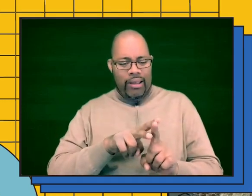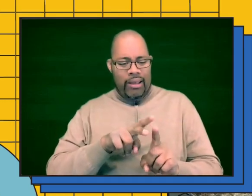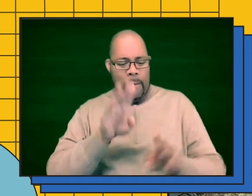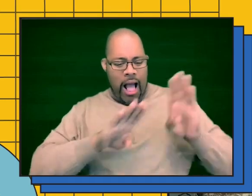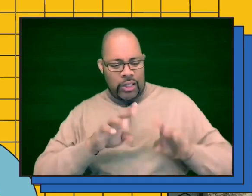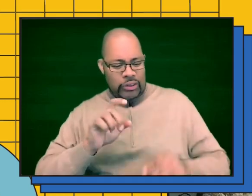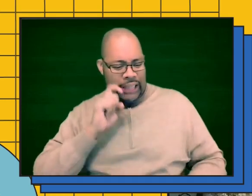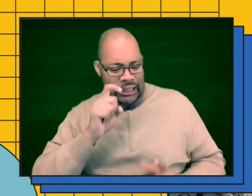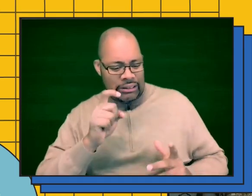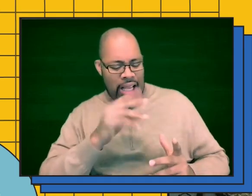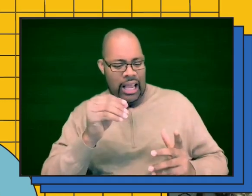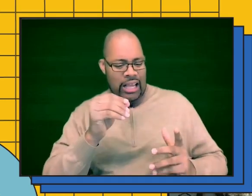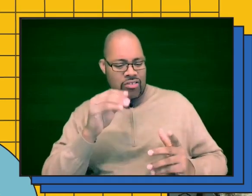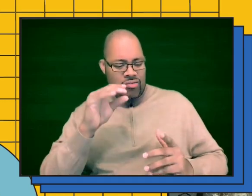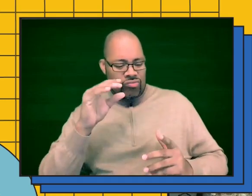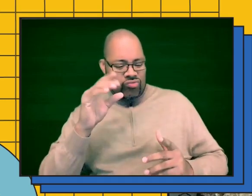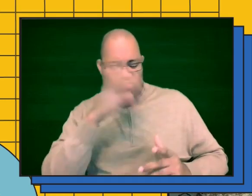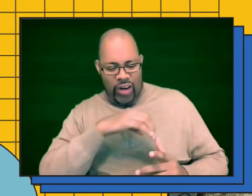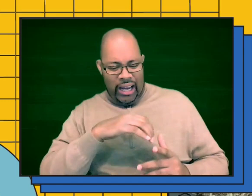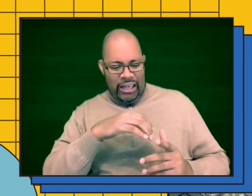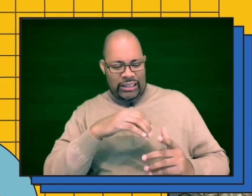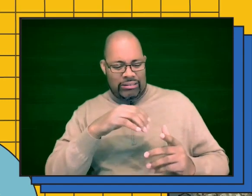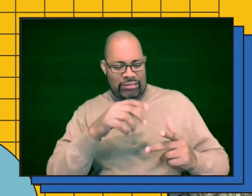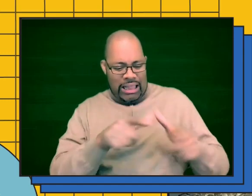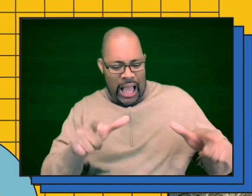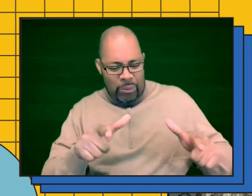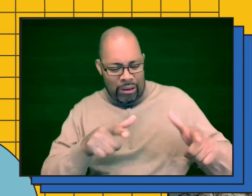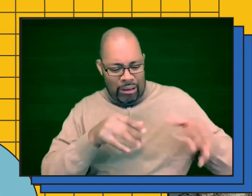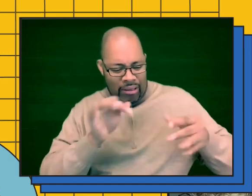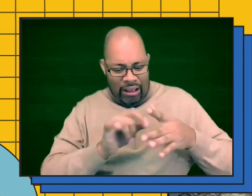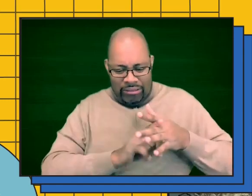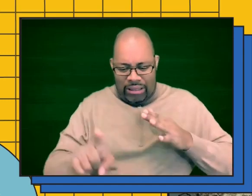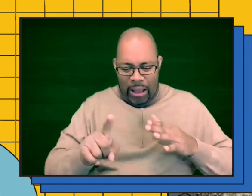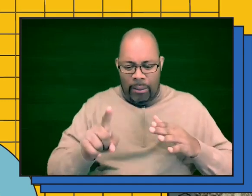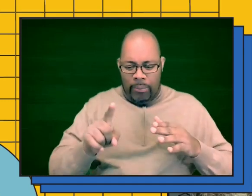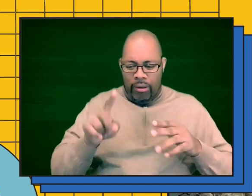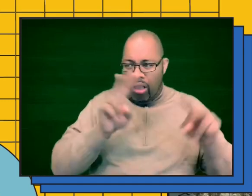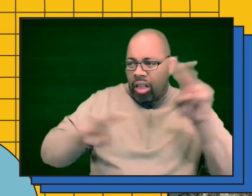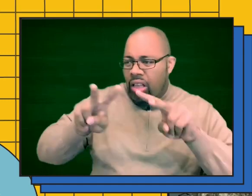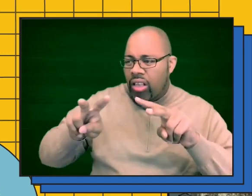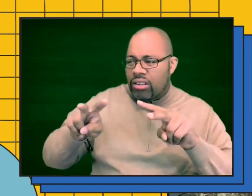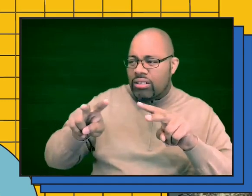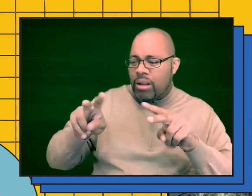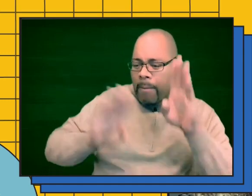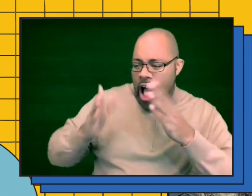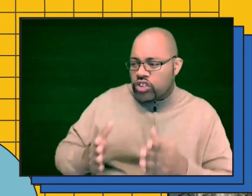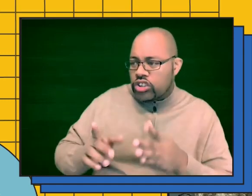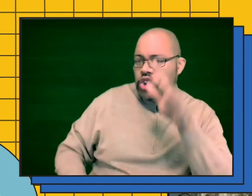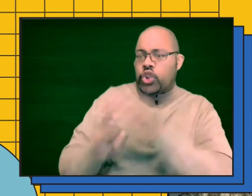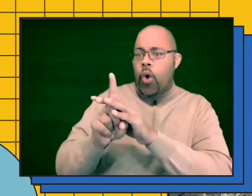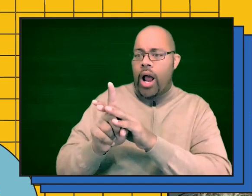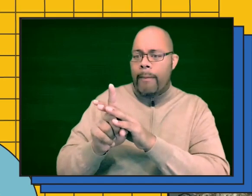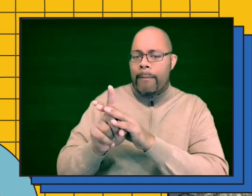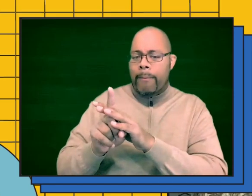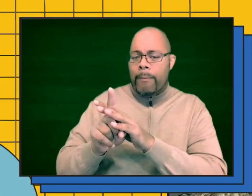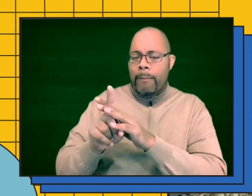biological sex, and a strange criminalization of mammals that escaped the gaze of biologists showed up